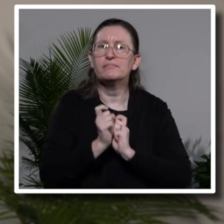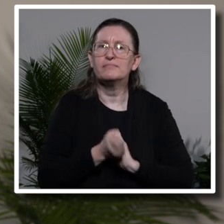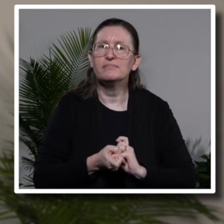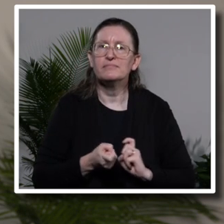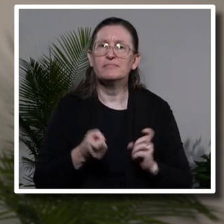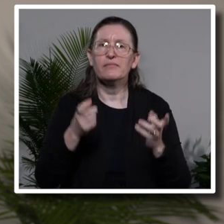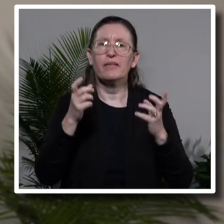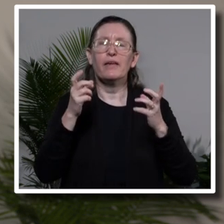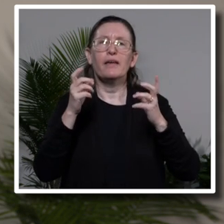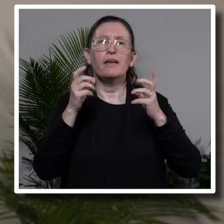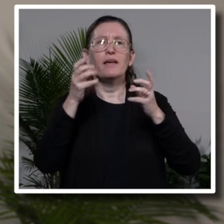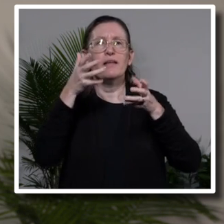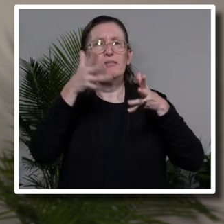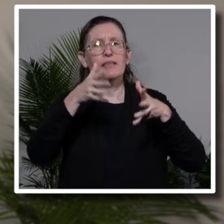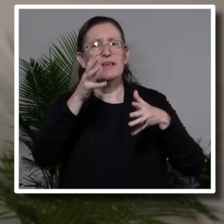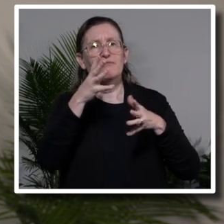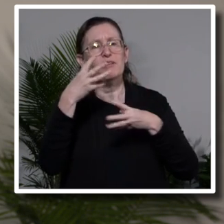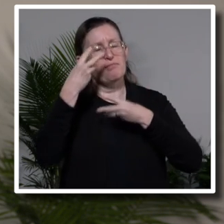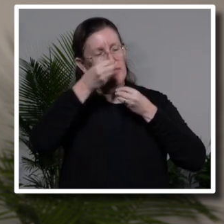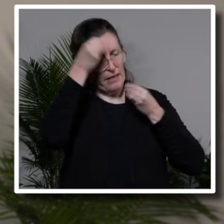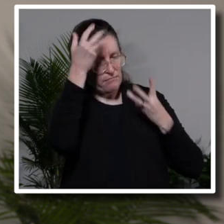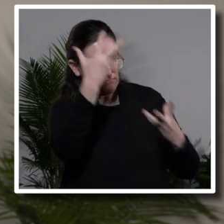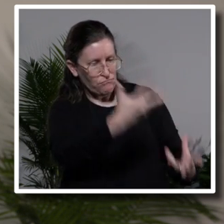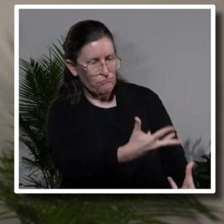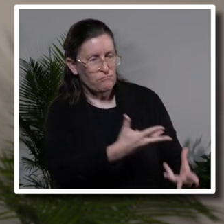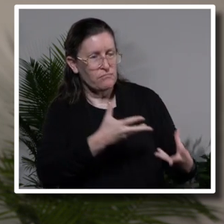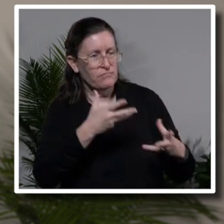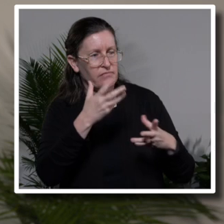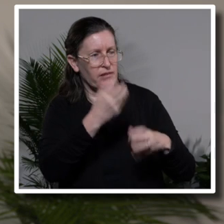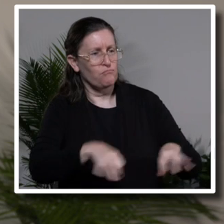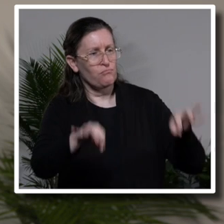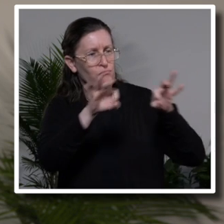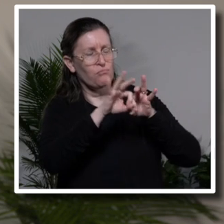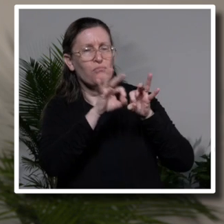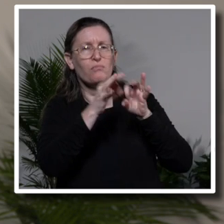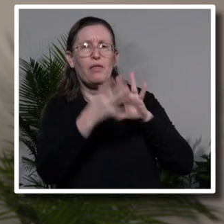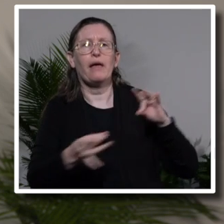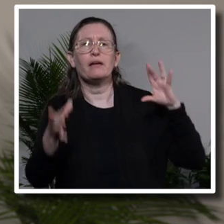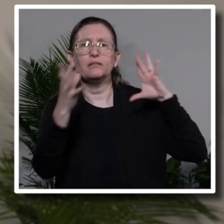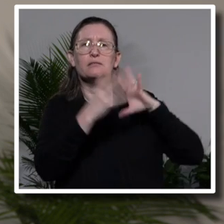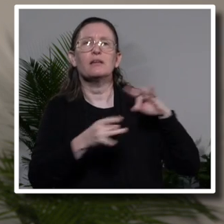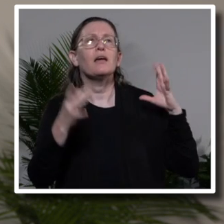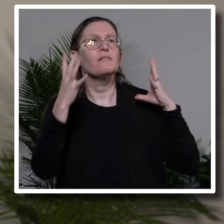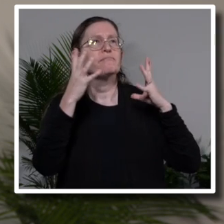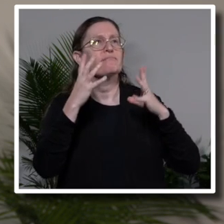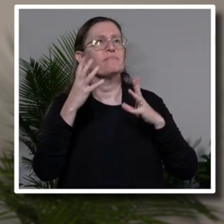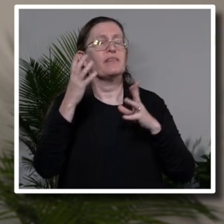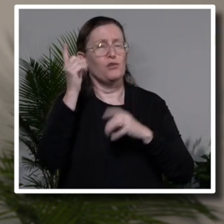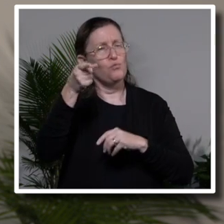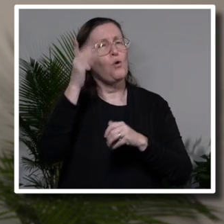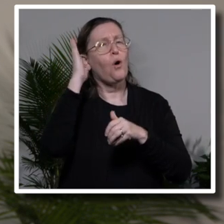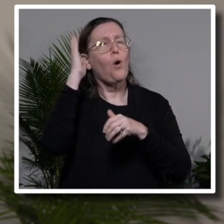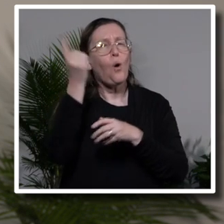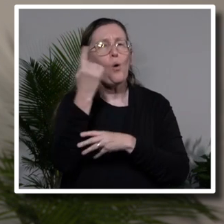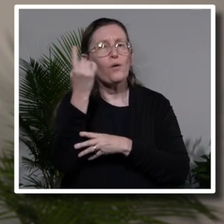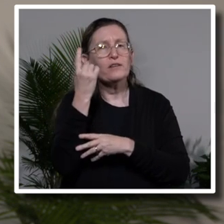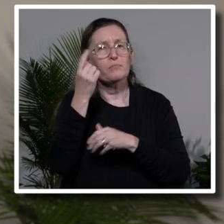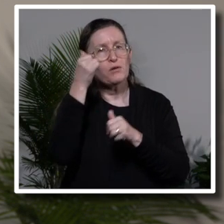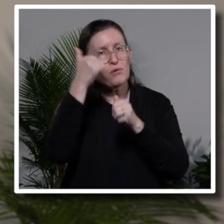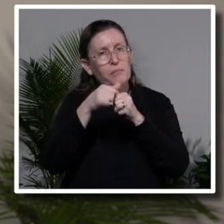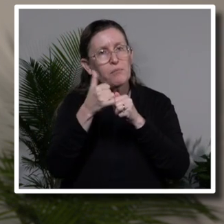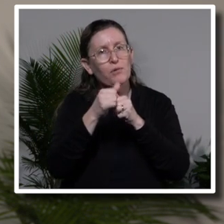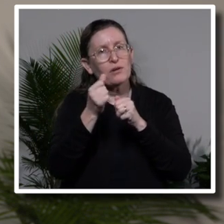Leave behind a legacy that is reflective of your greatest qualities, and I promise you, you will always be remembered as one of the